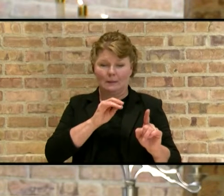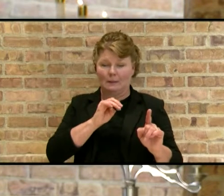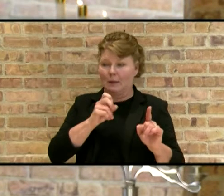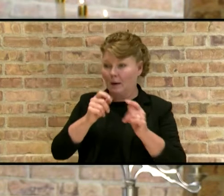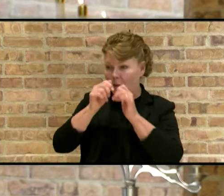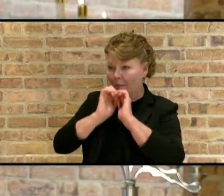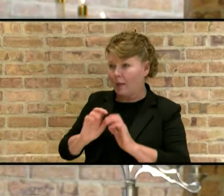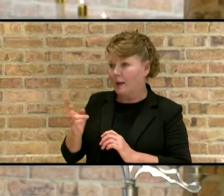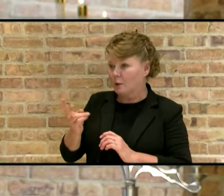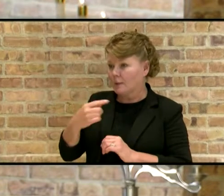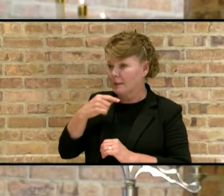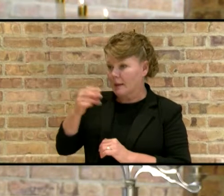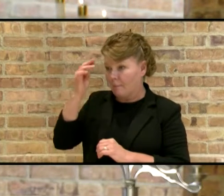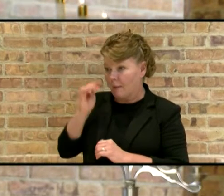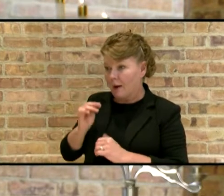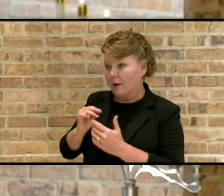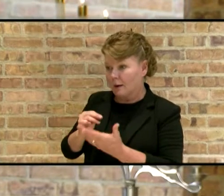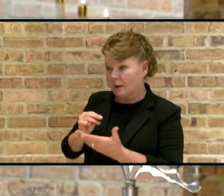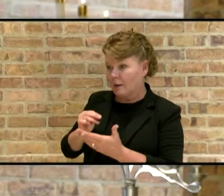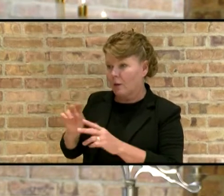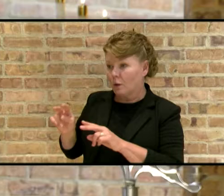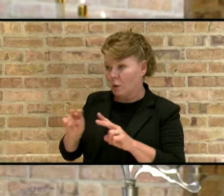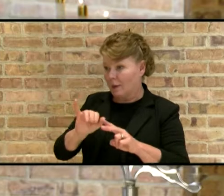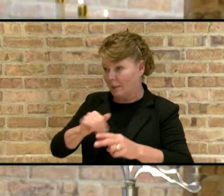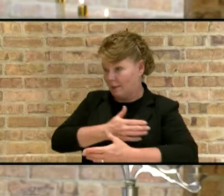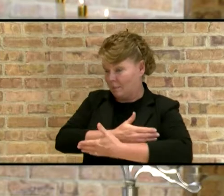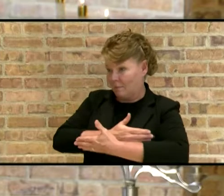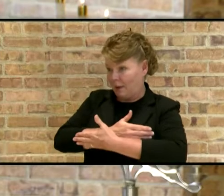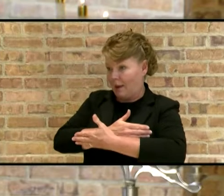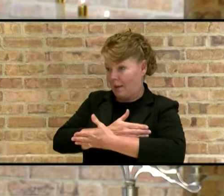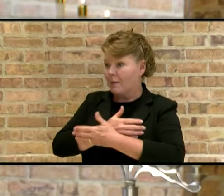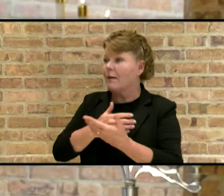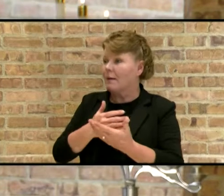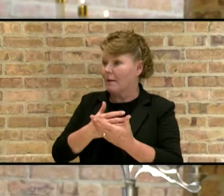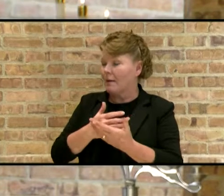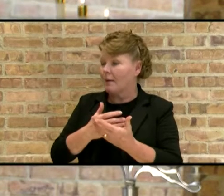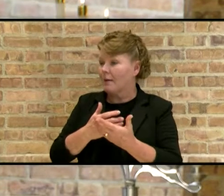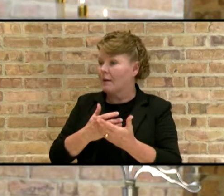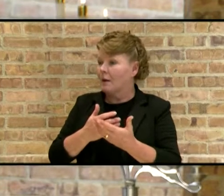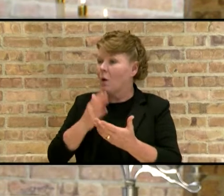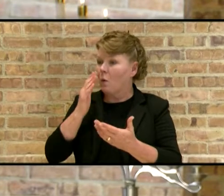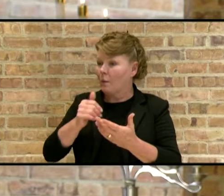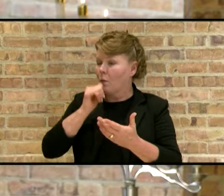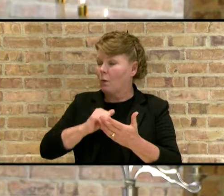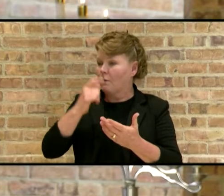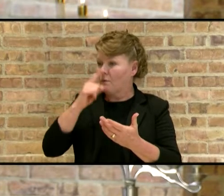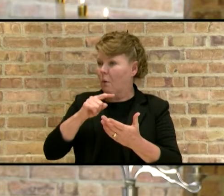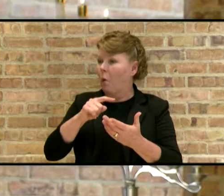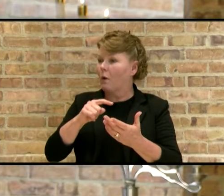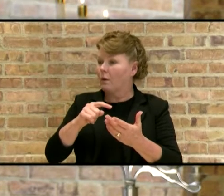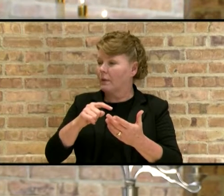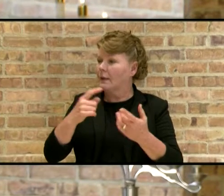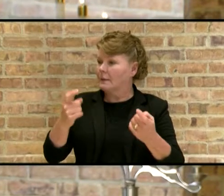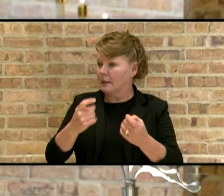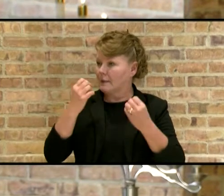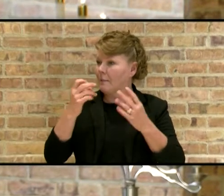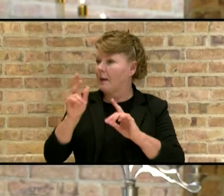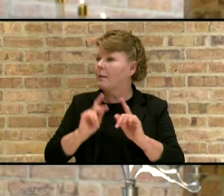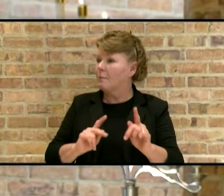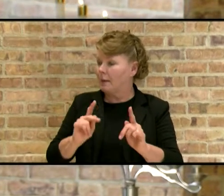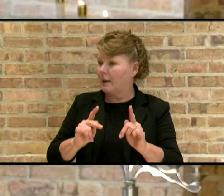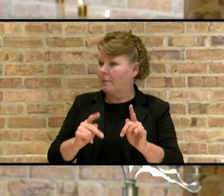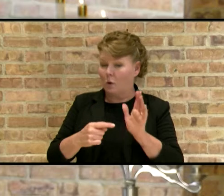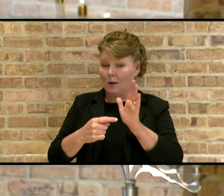and said to Mary, his mother, behold, this child is appointed for the fall and the rising of many in Israel, and for a sign